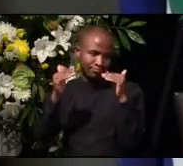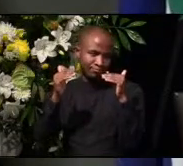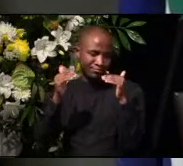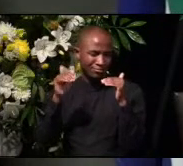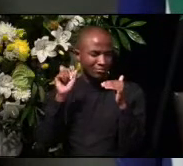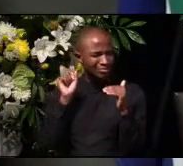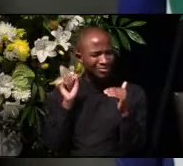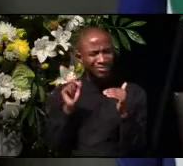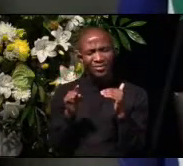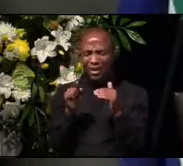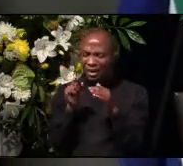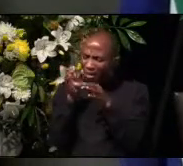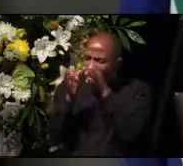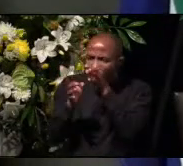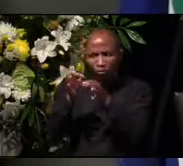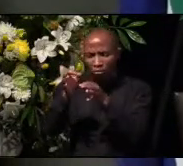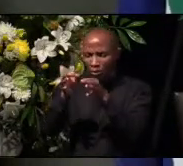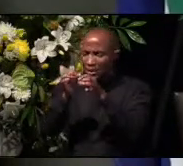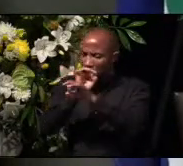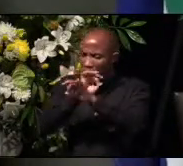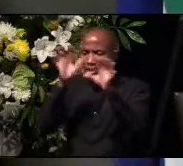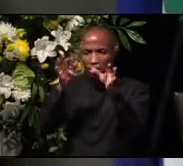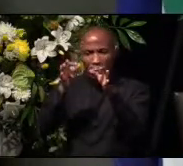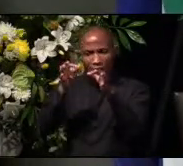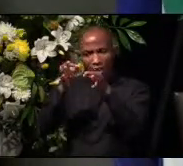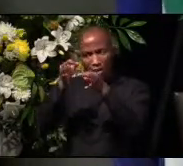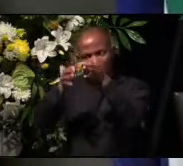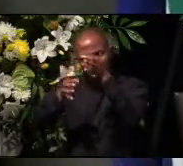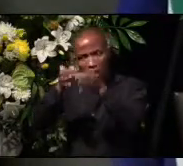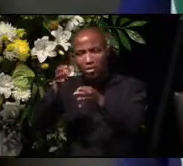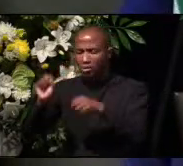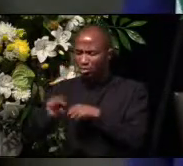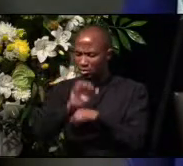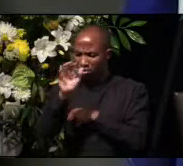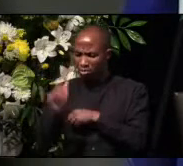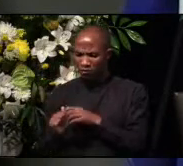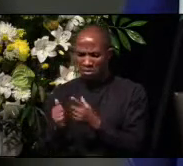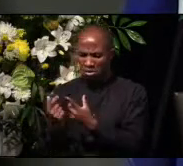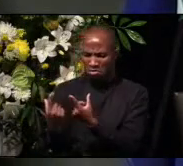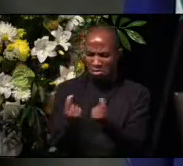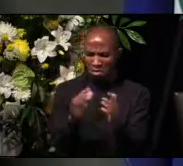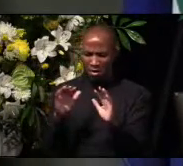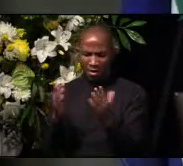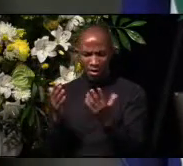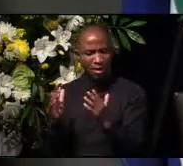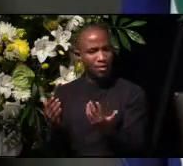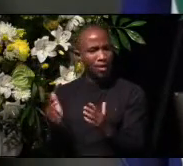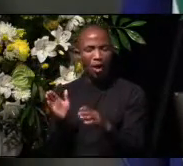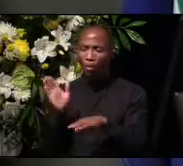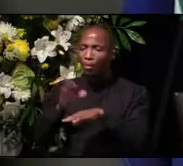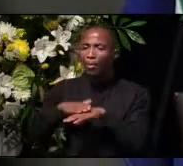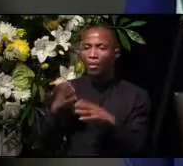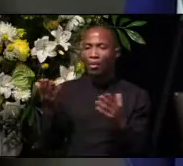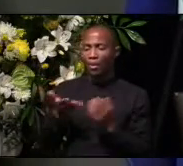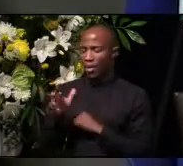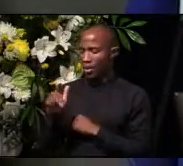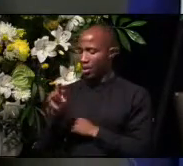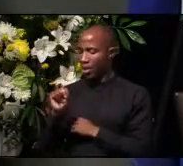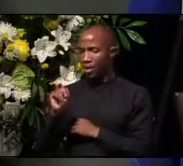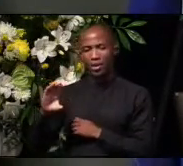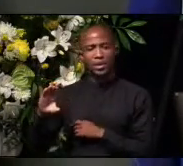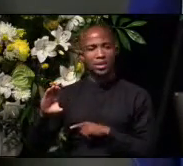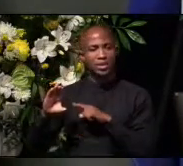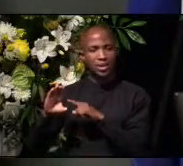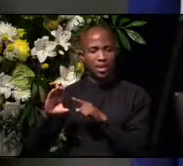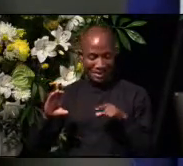he actually redefined South Africa's politics or politics in that in relation to the ANC and to